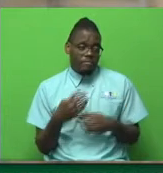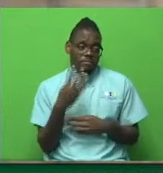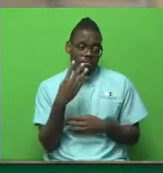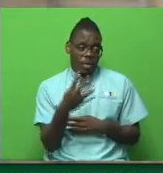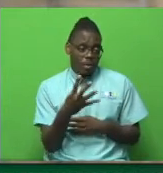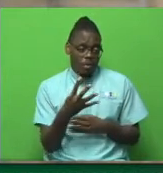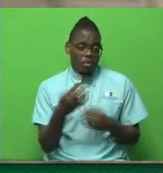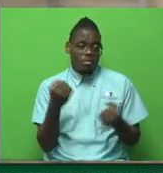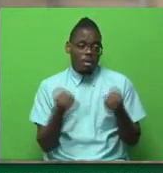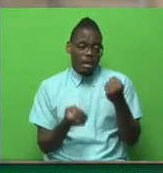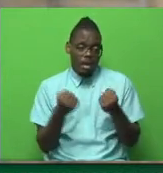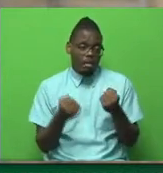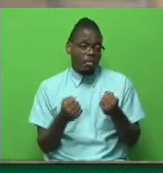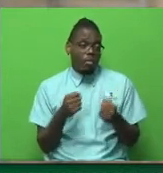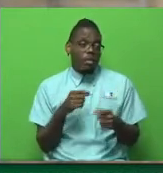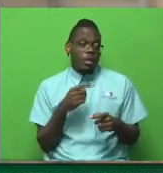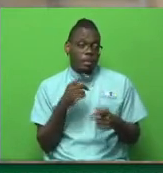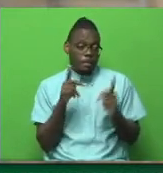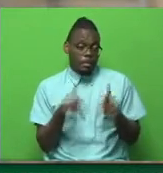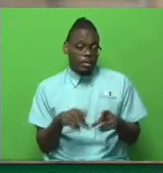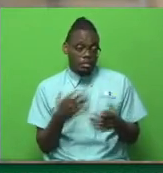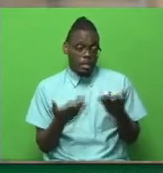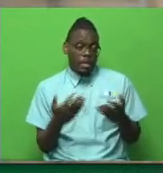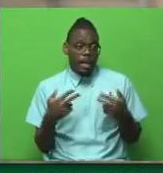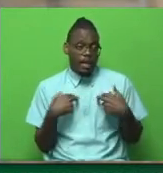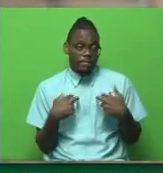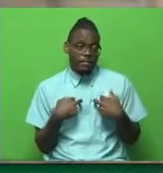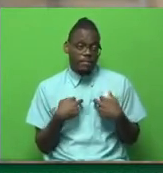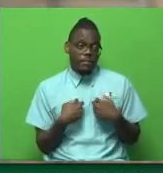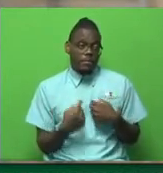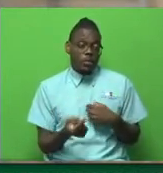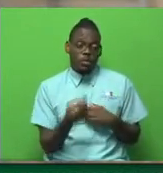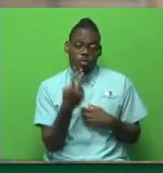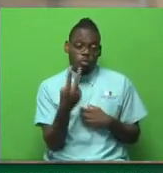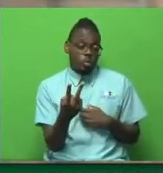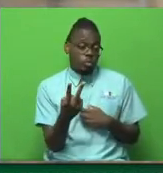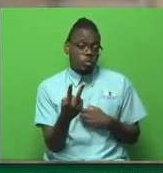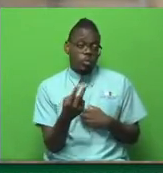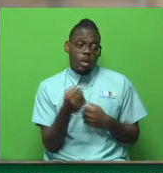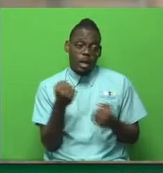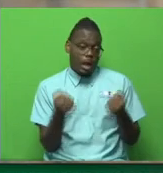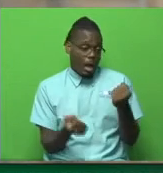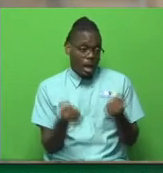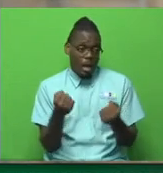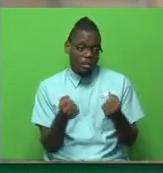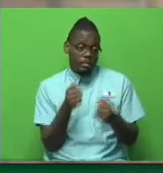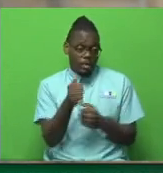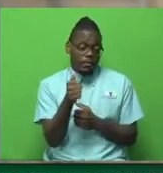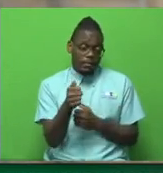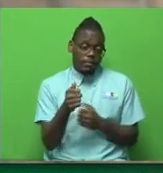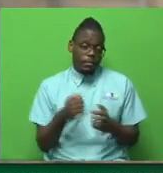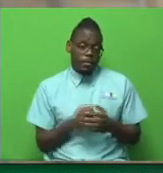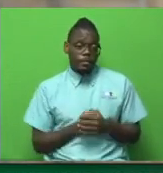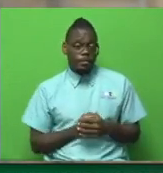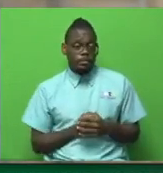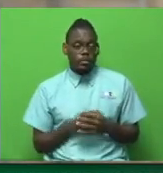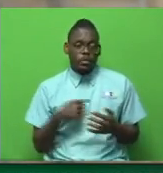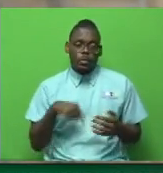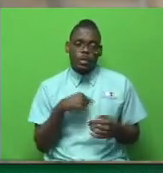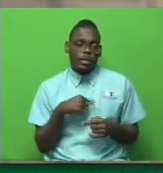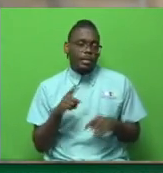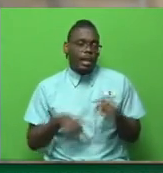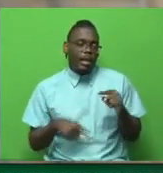one in Trinity because sometimes I think we believe that we can have it both ways and we can't you cannot have cheap motor vehicles